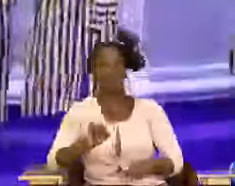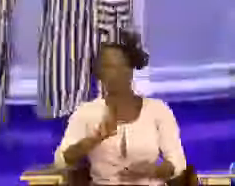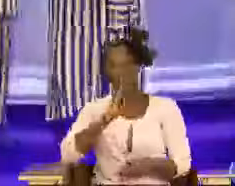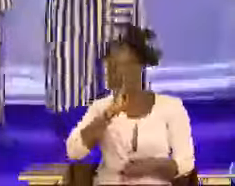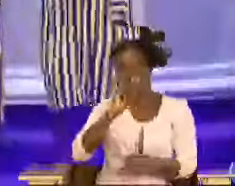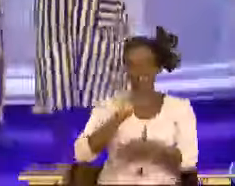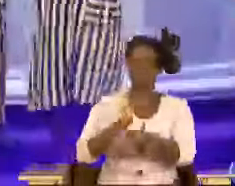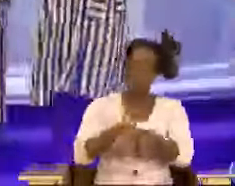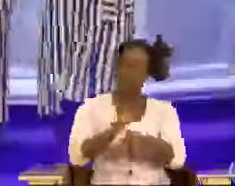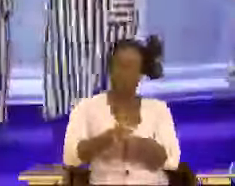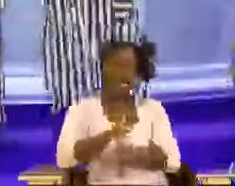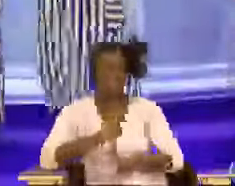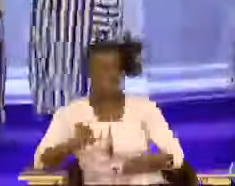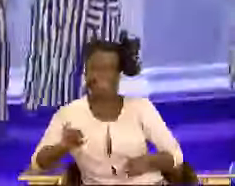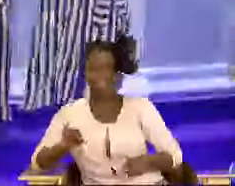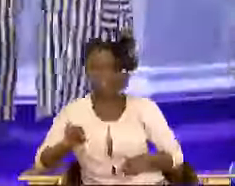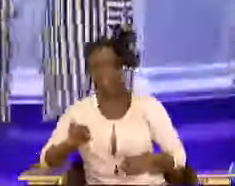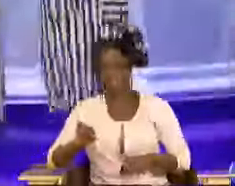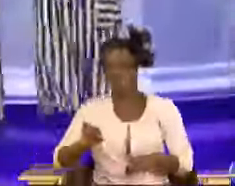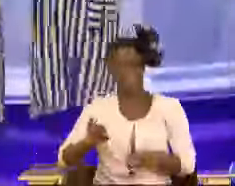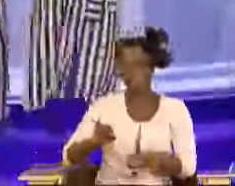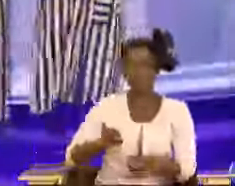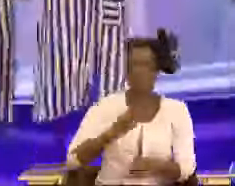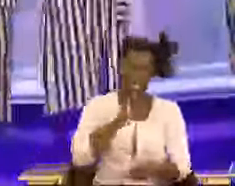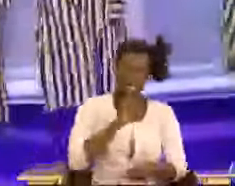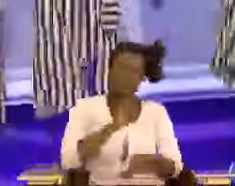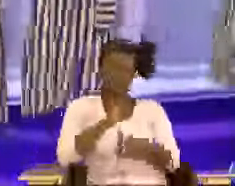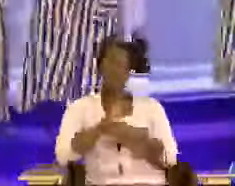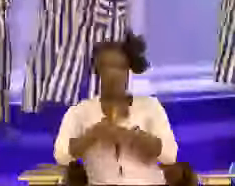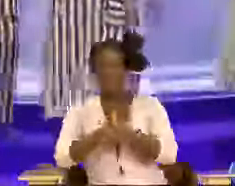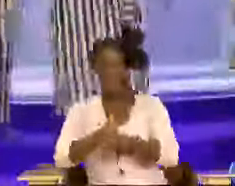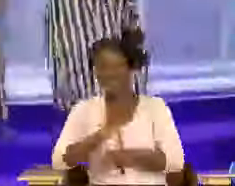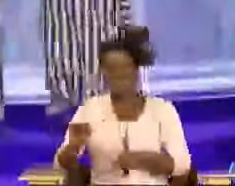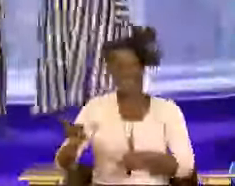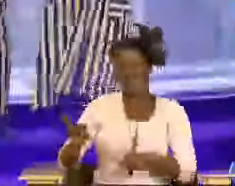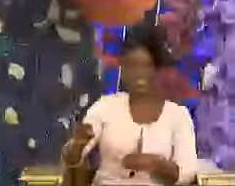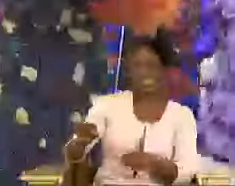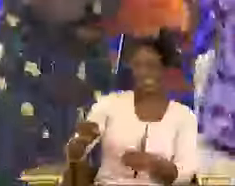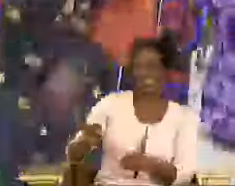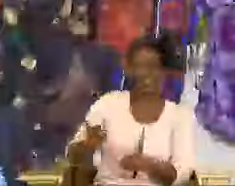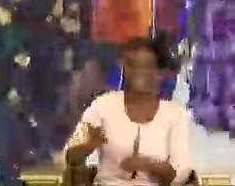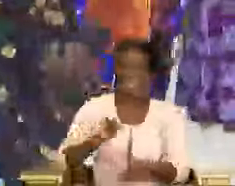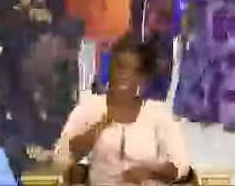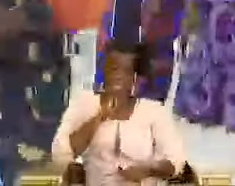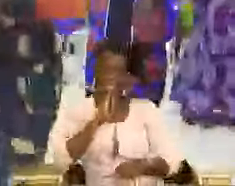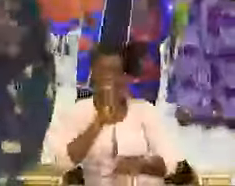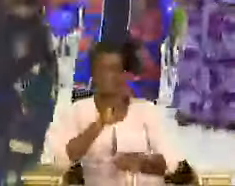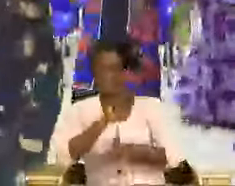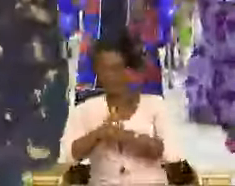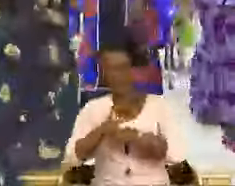ising since 1989 1989